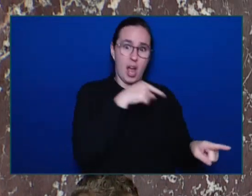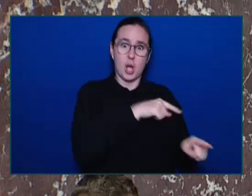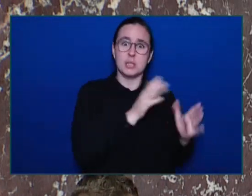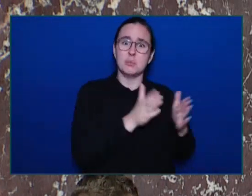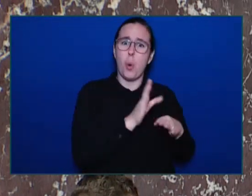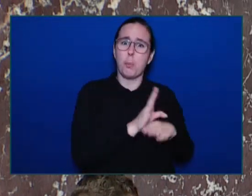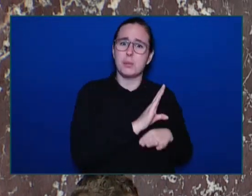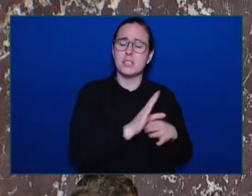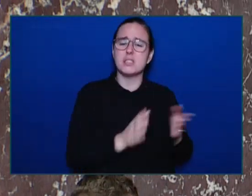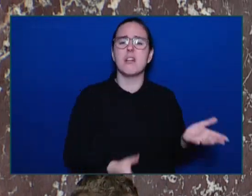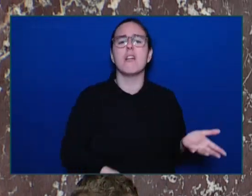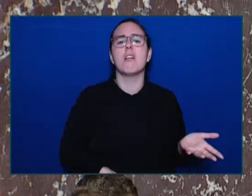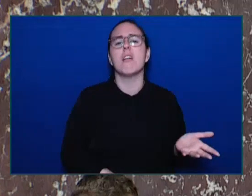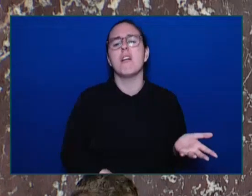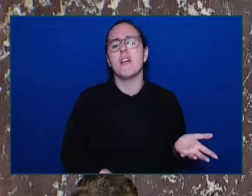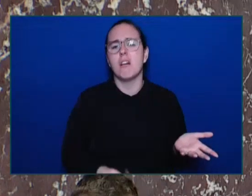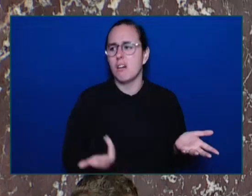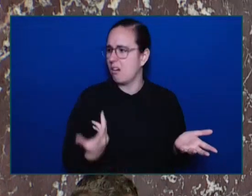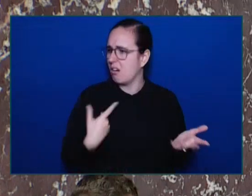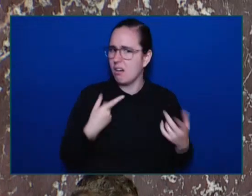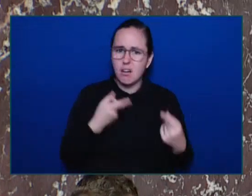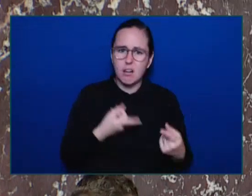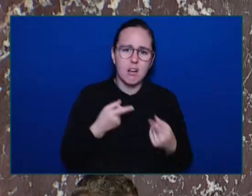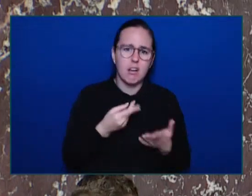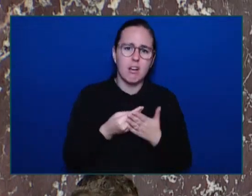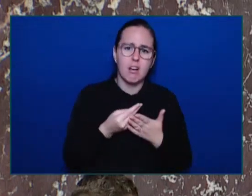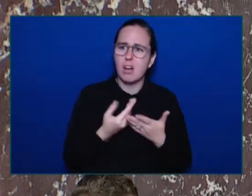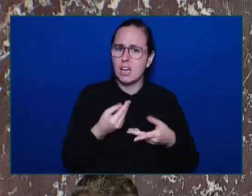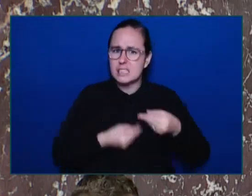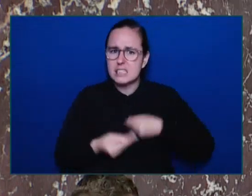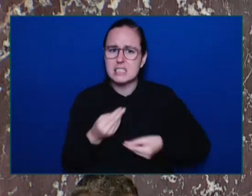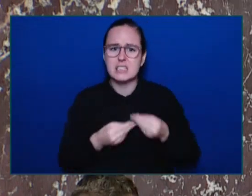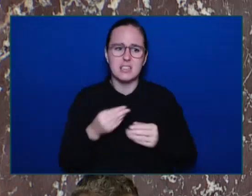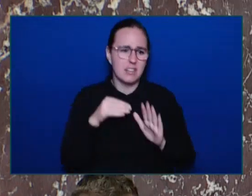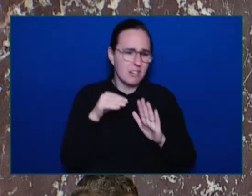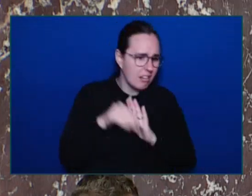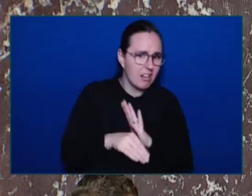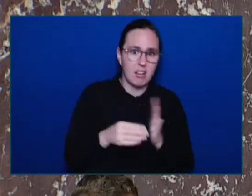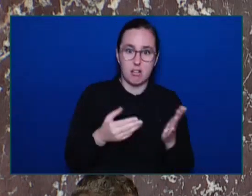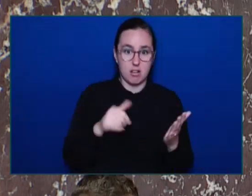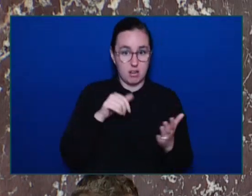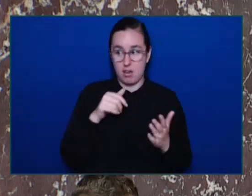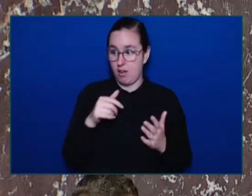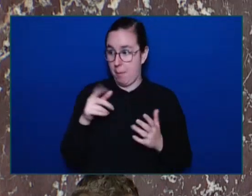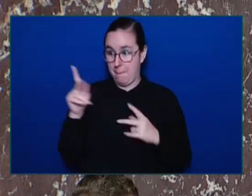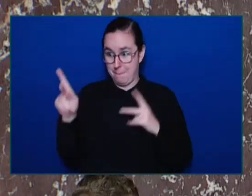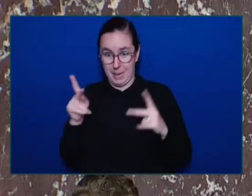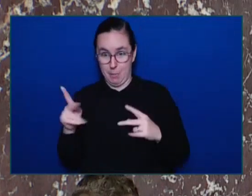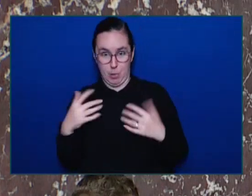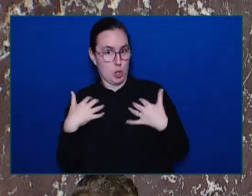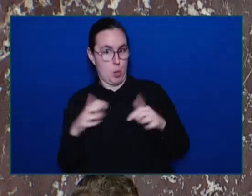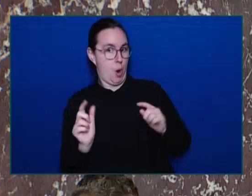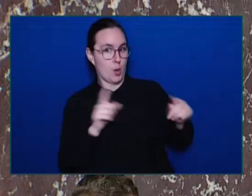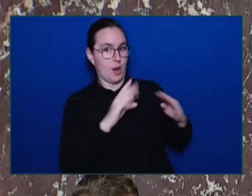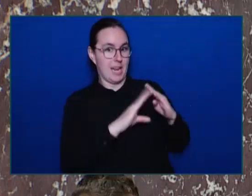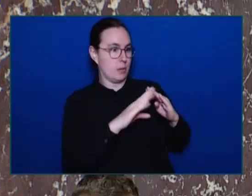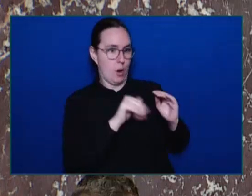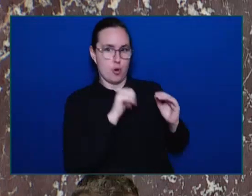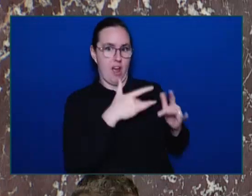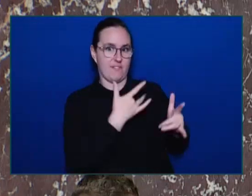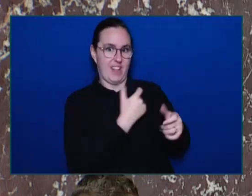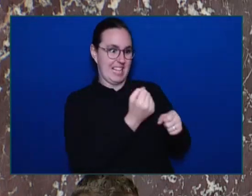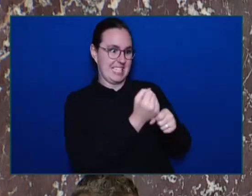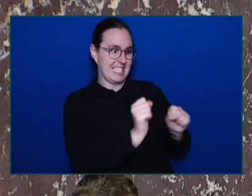all the extra costs, replacing broken windows and glass and installing security systems, addressing fires, staff safety